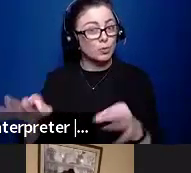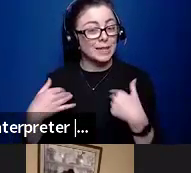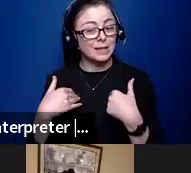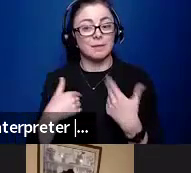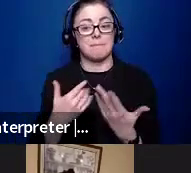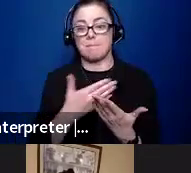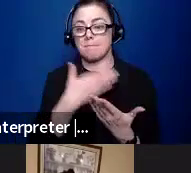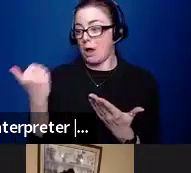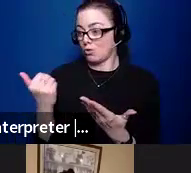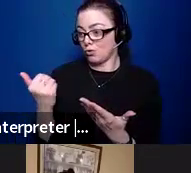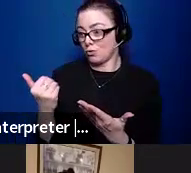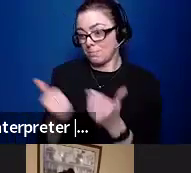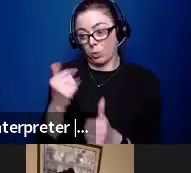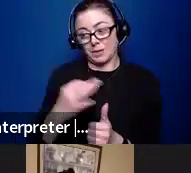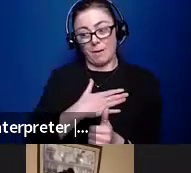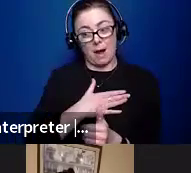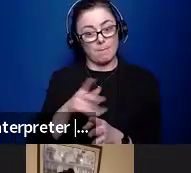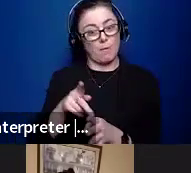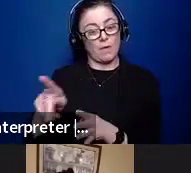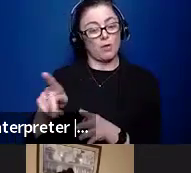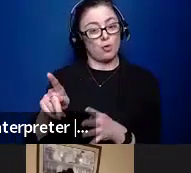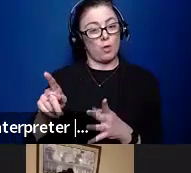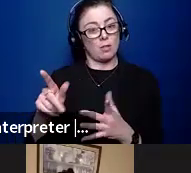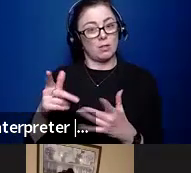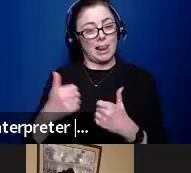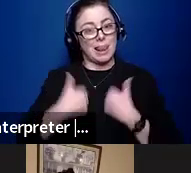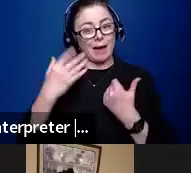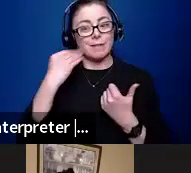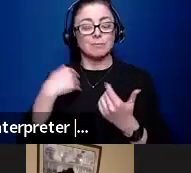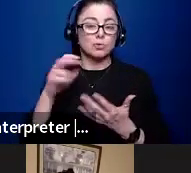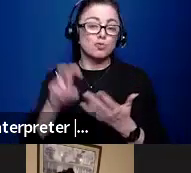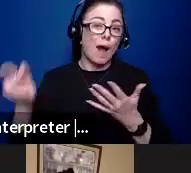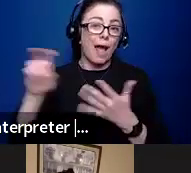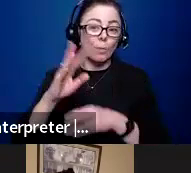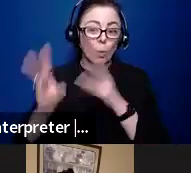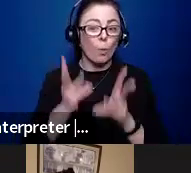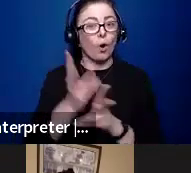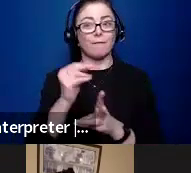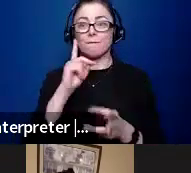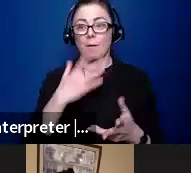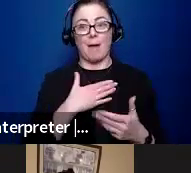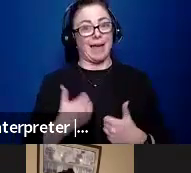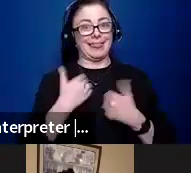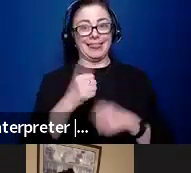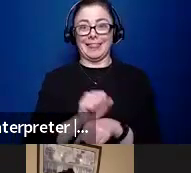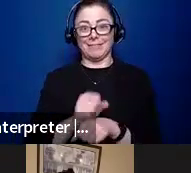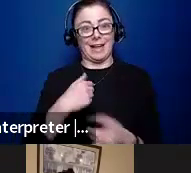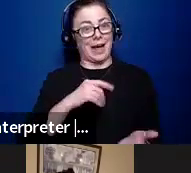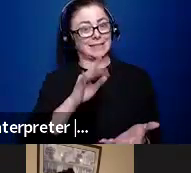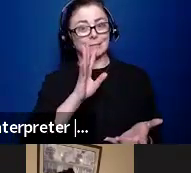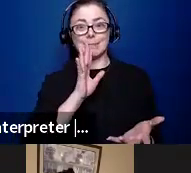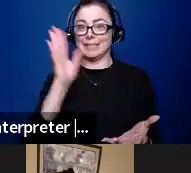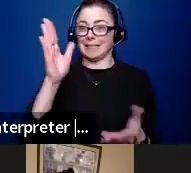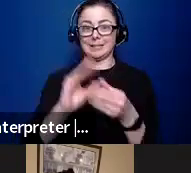of my professional life actually traveling the world and speaking for a living. And as someone with a speech